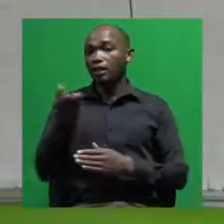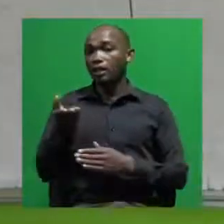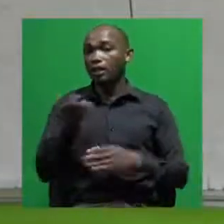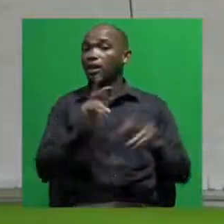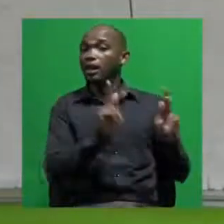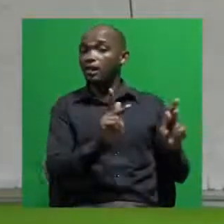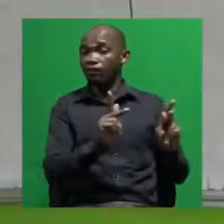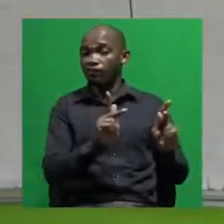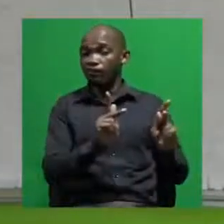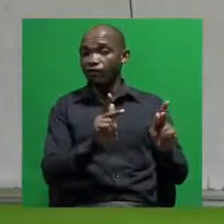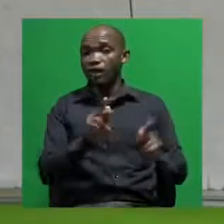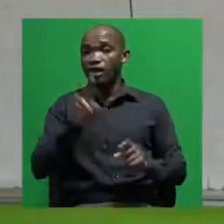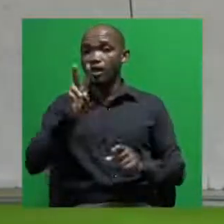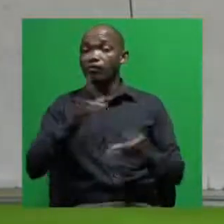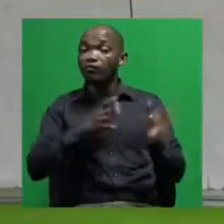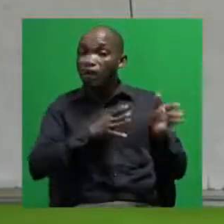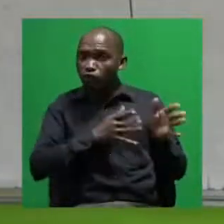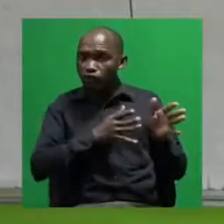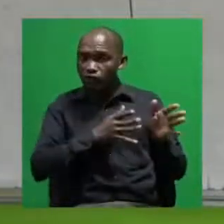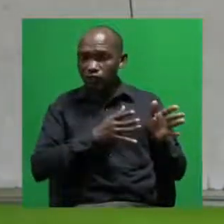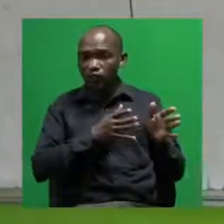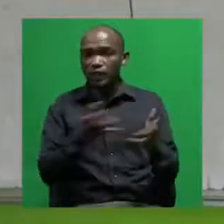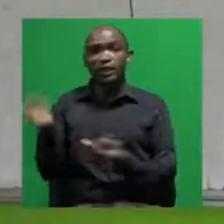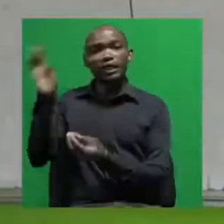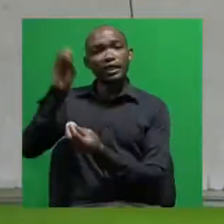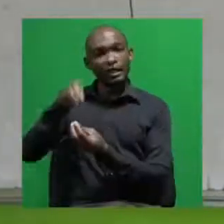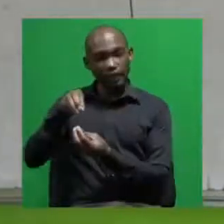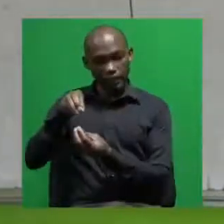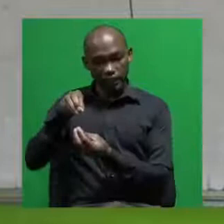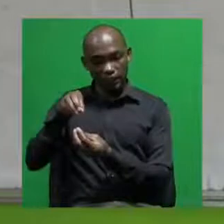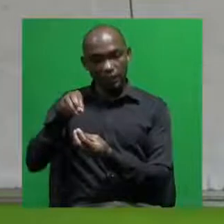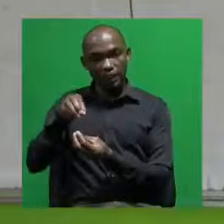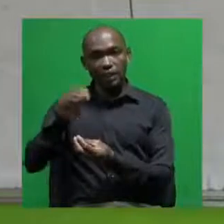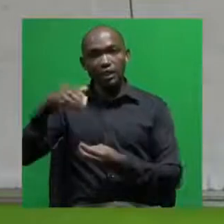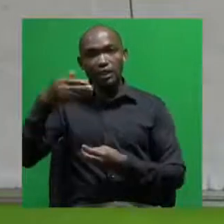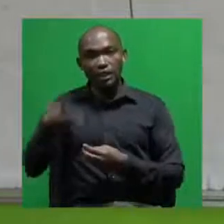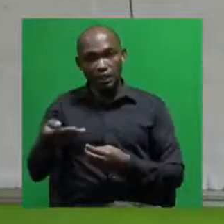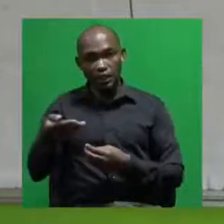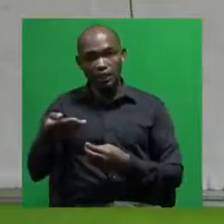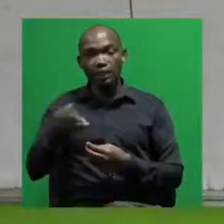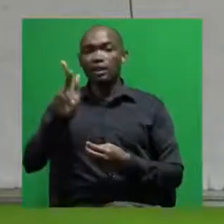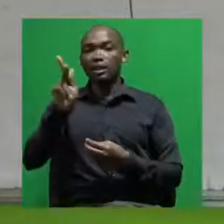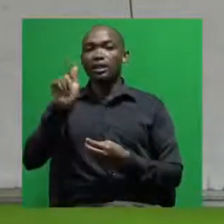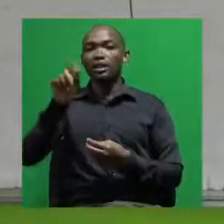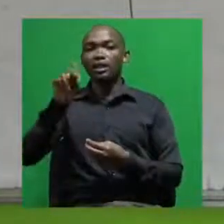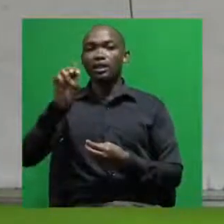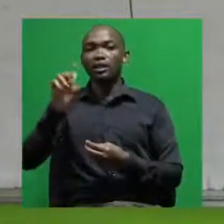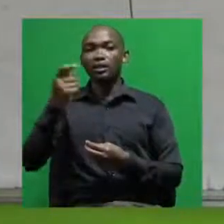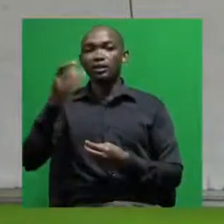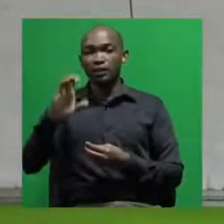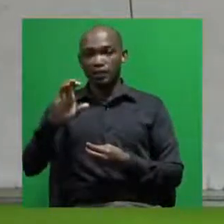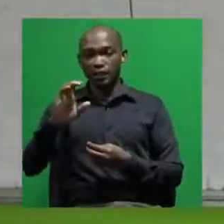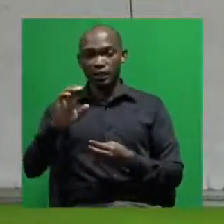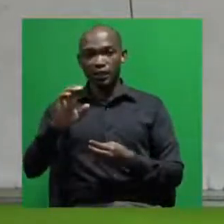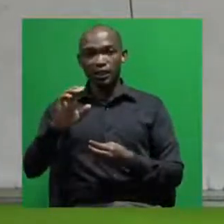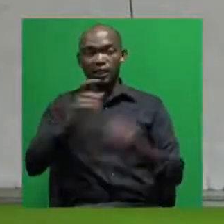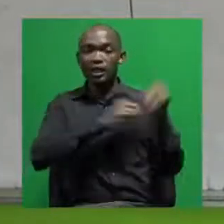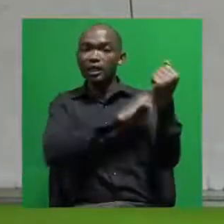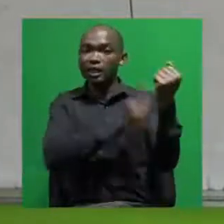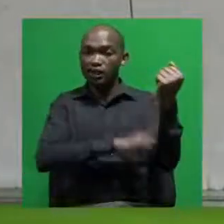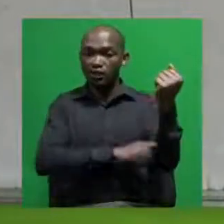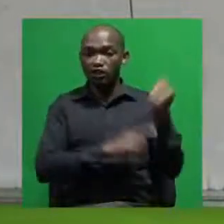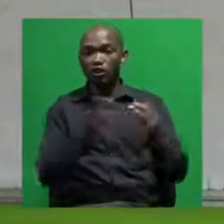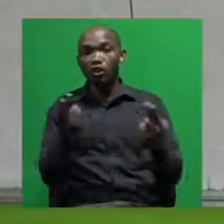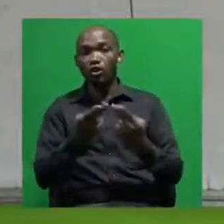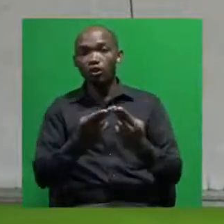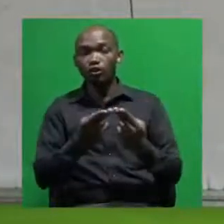if the velocity is increasing, then the kinetic energy also increasing.